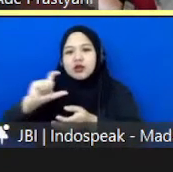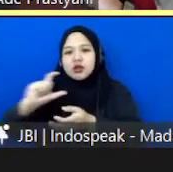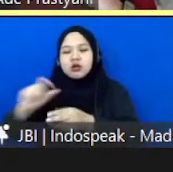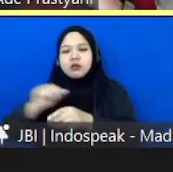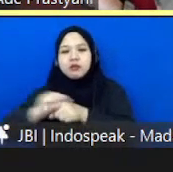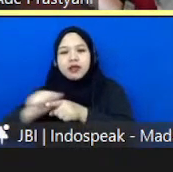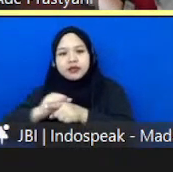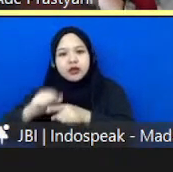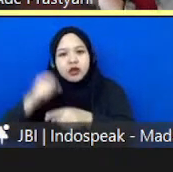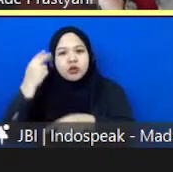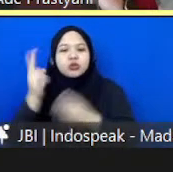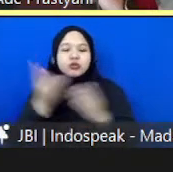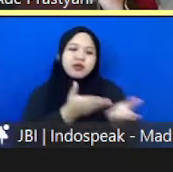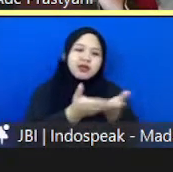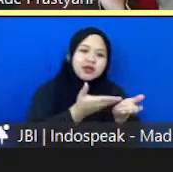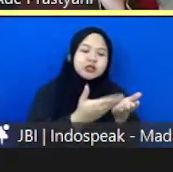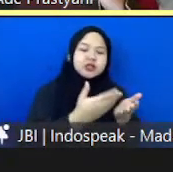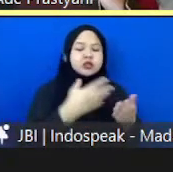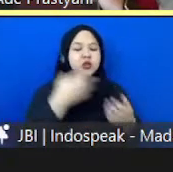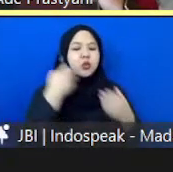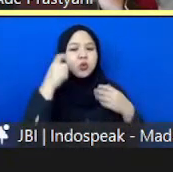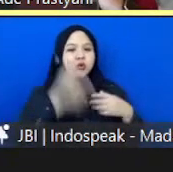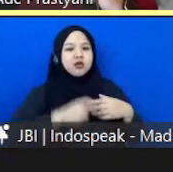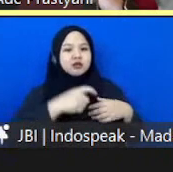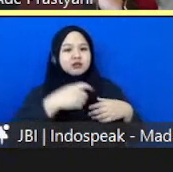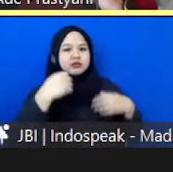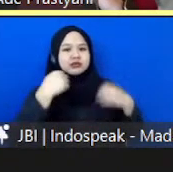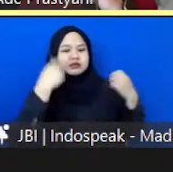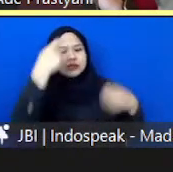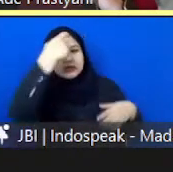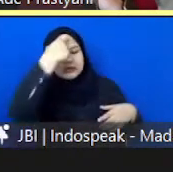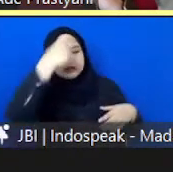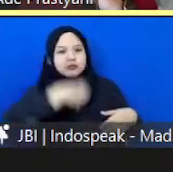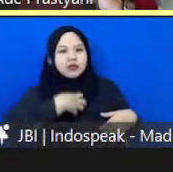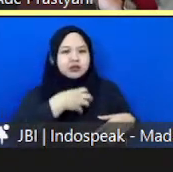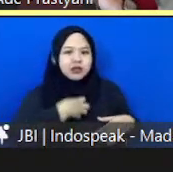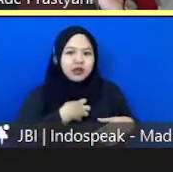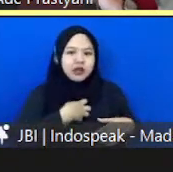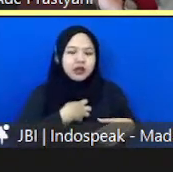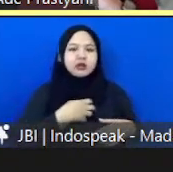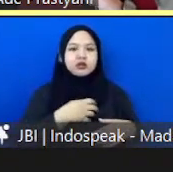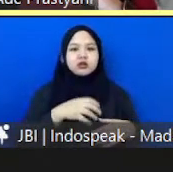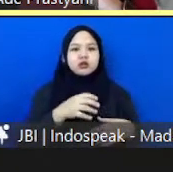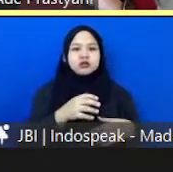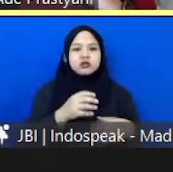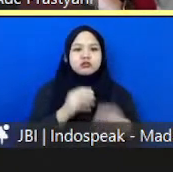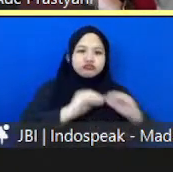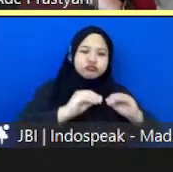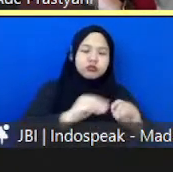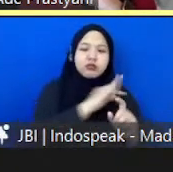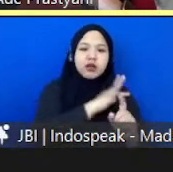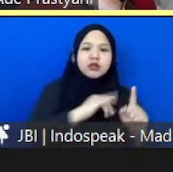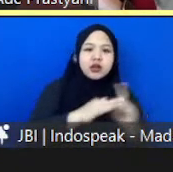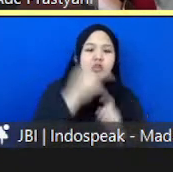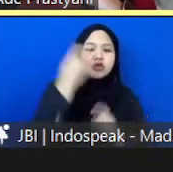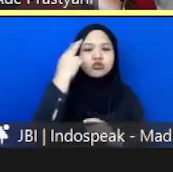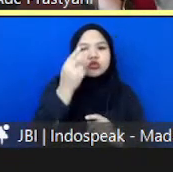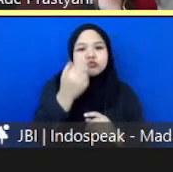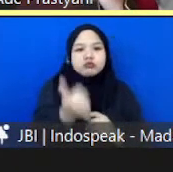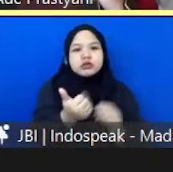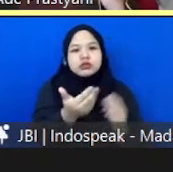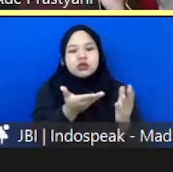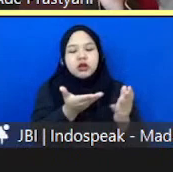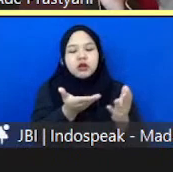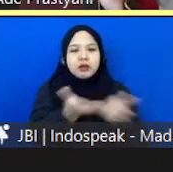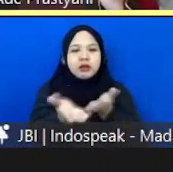care was provided. The delivery of psychosocial care at the community level, also involving psychologists, were also provided.